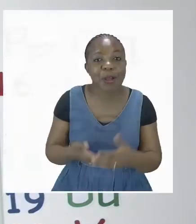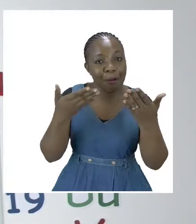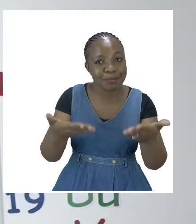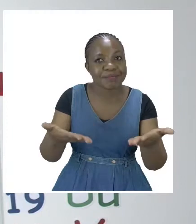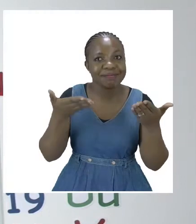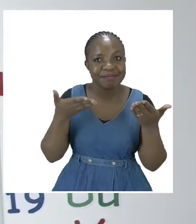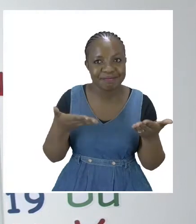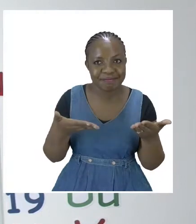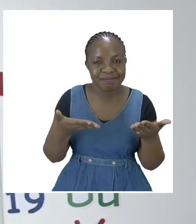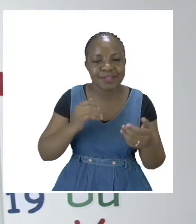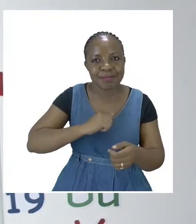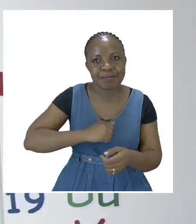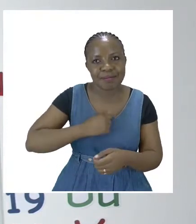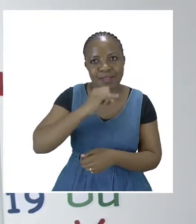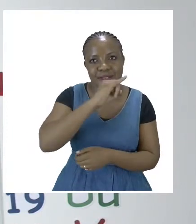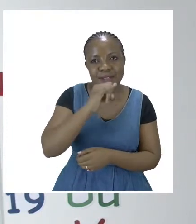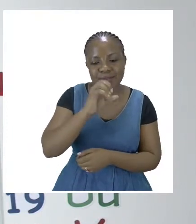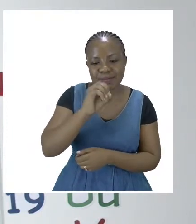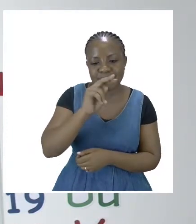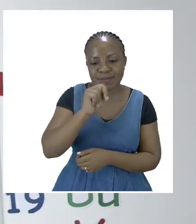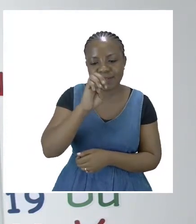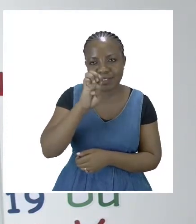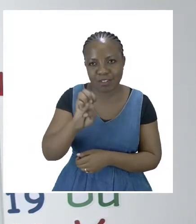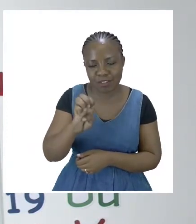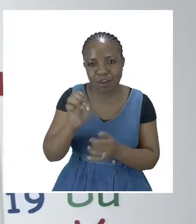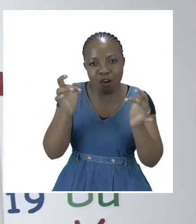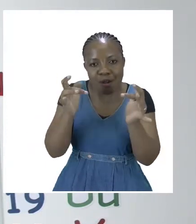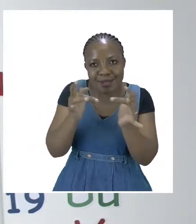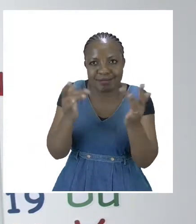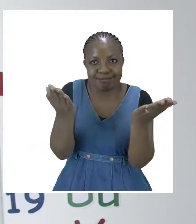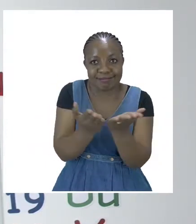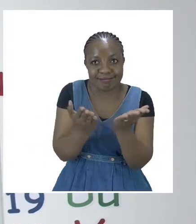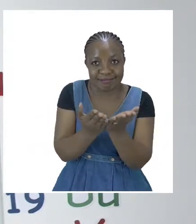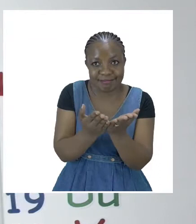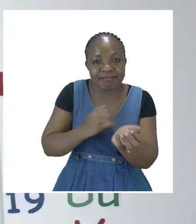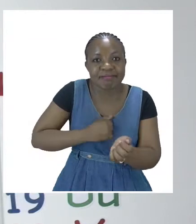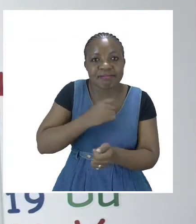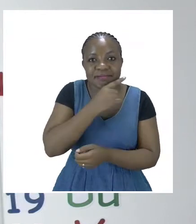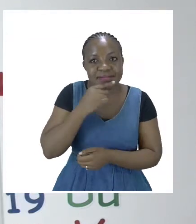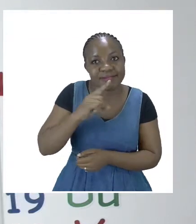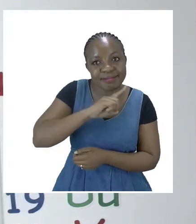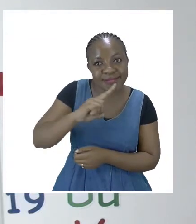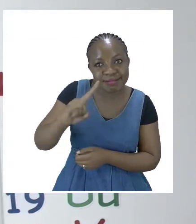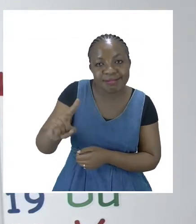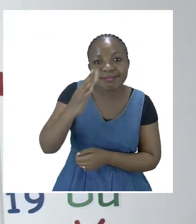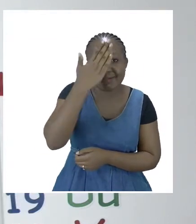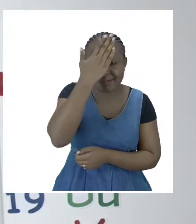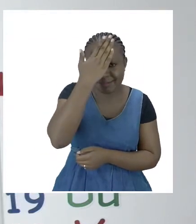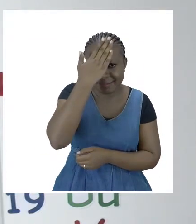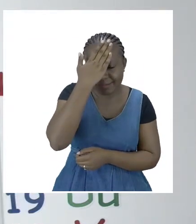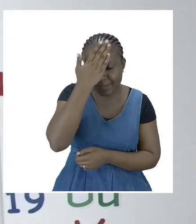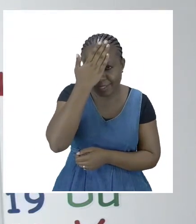Welcome to My Zone Online School. My name is Teacher Mutsa. Get your education